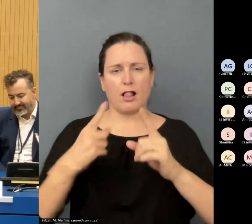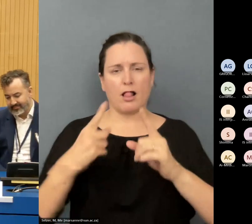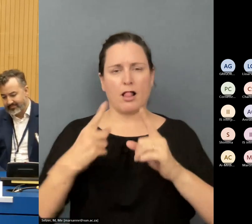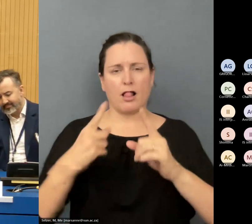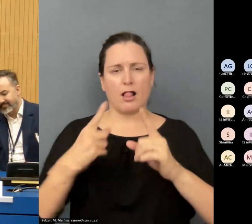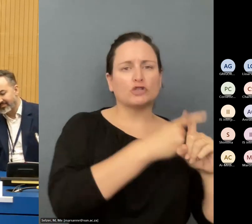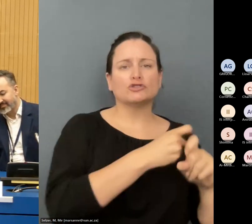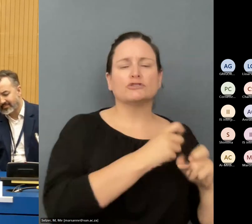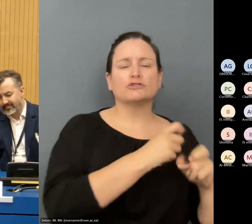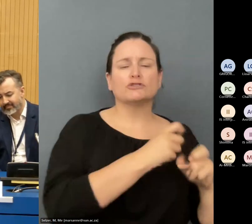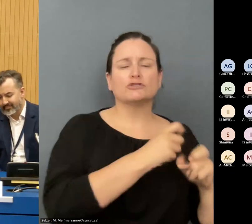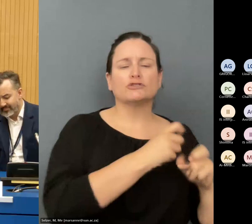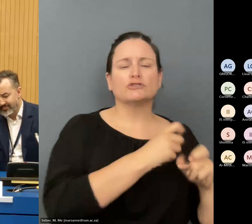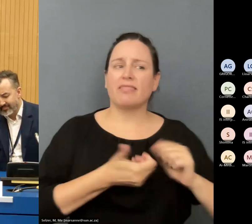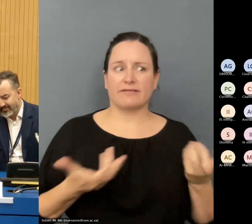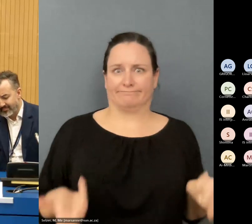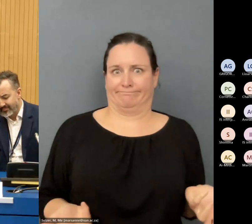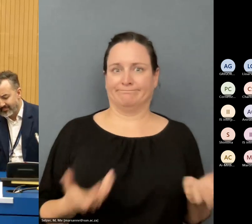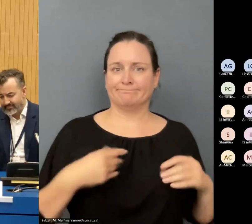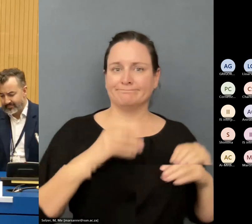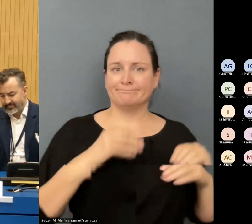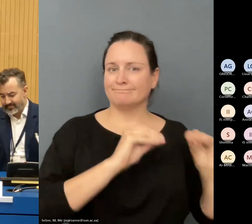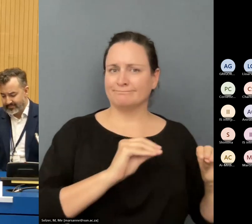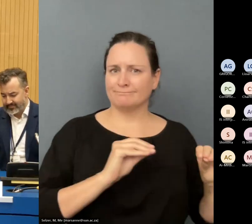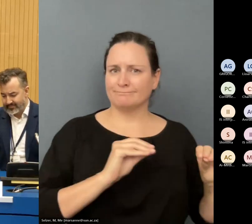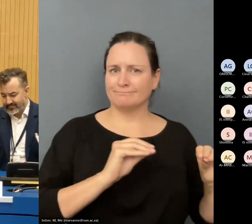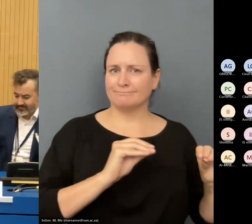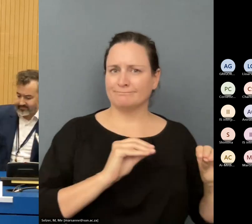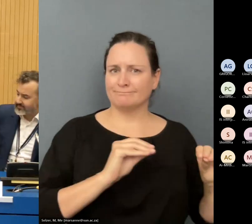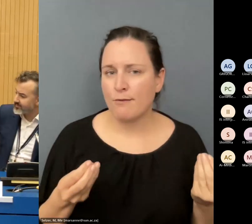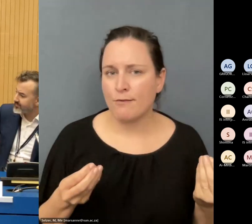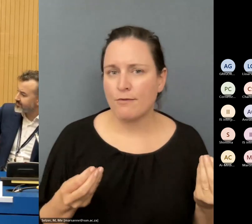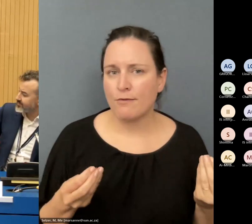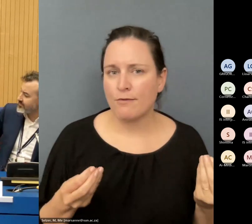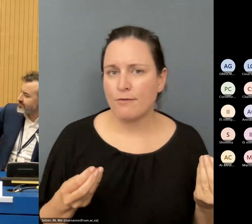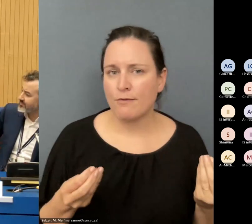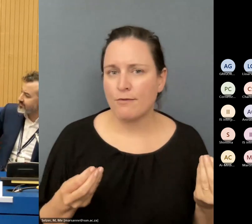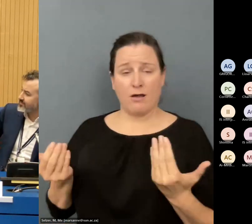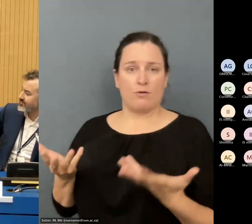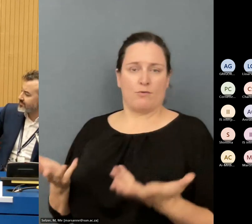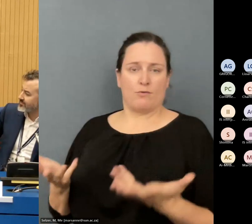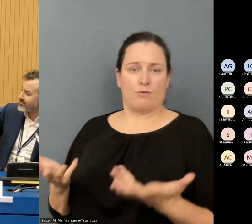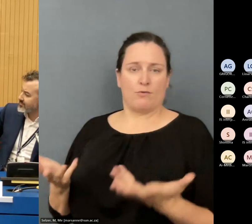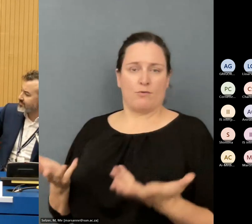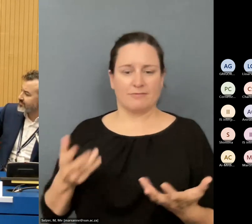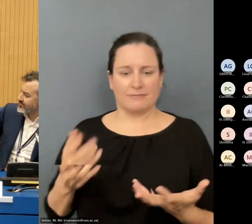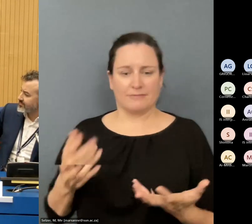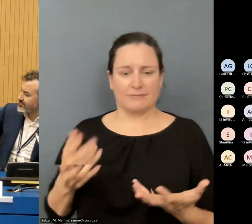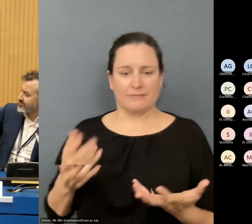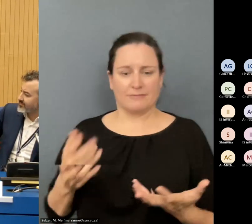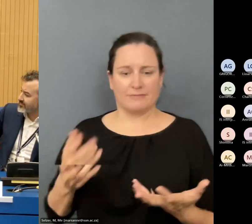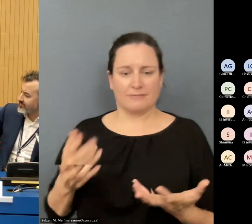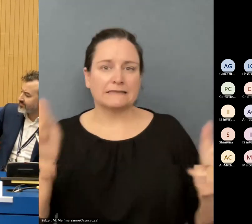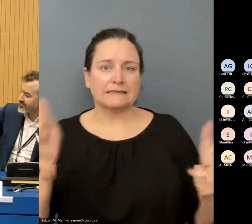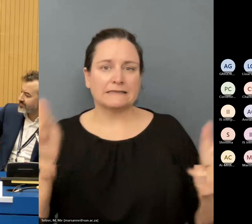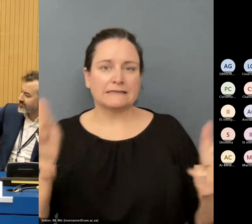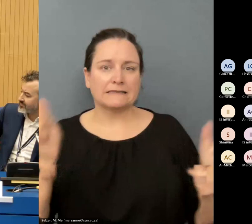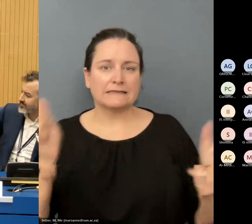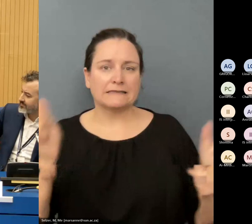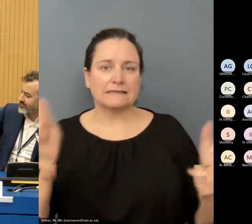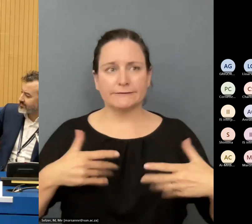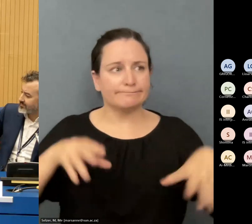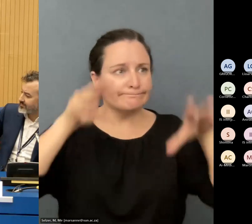are noticing that so many people have so many difficulties with learning science, and their right to education